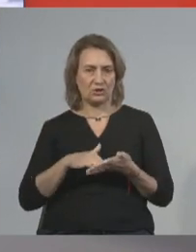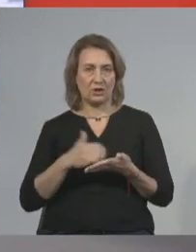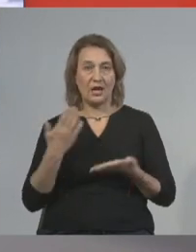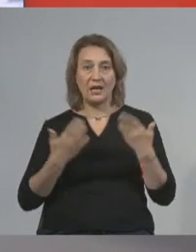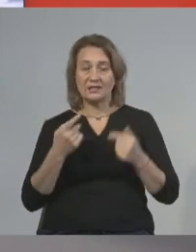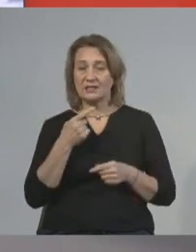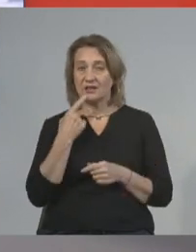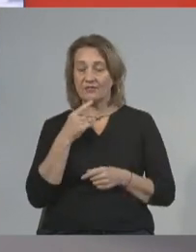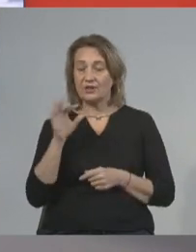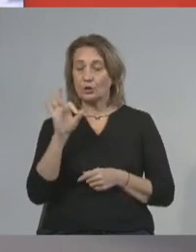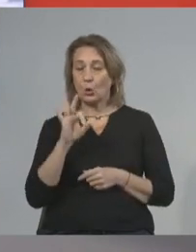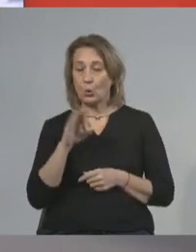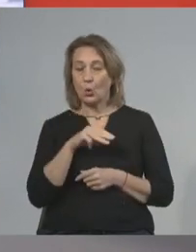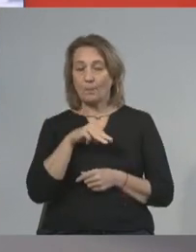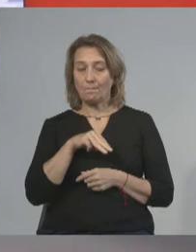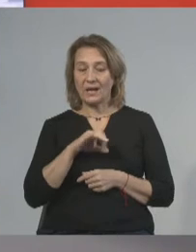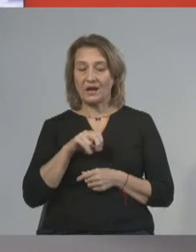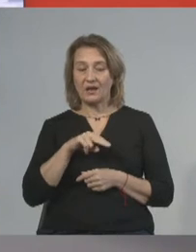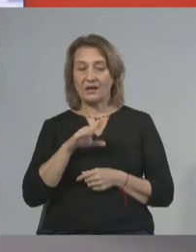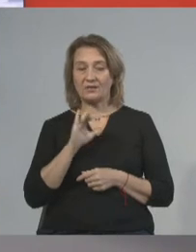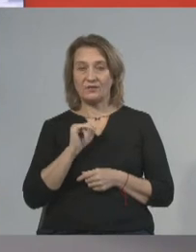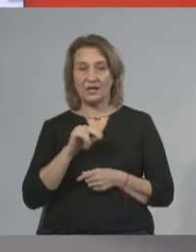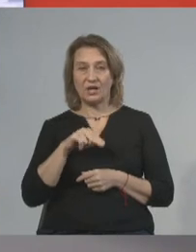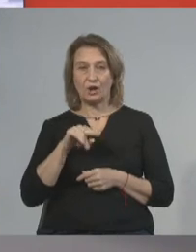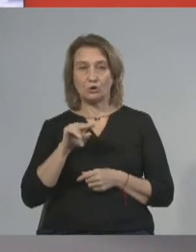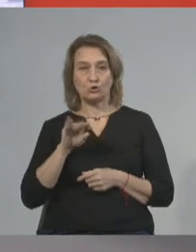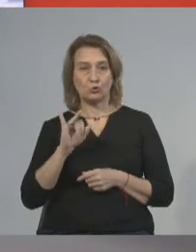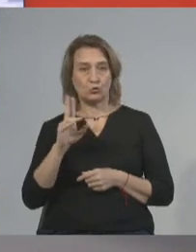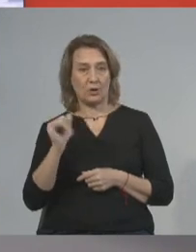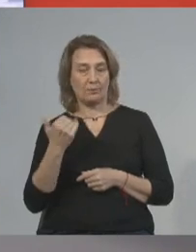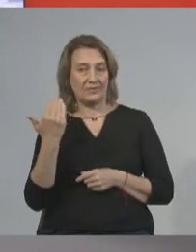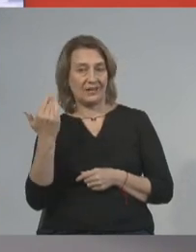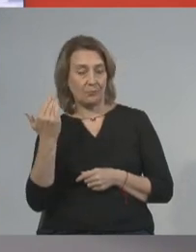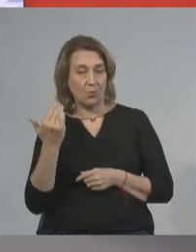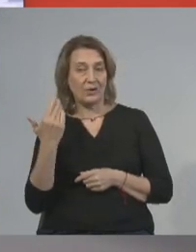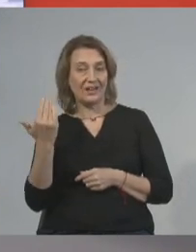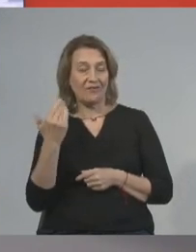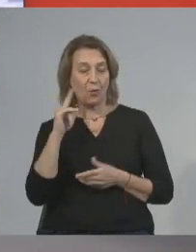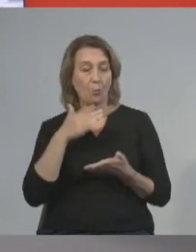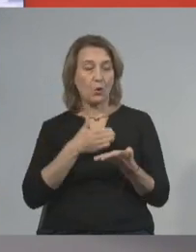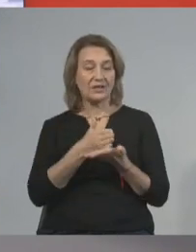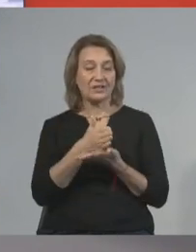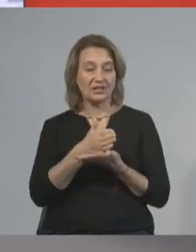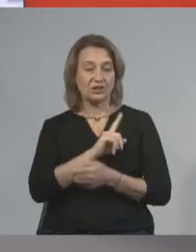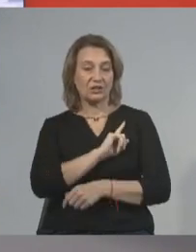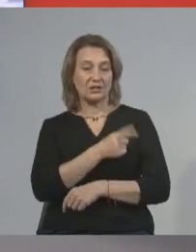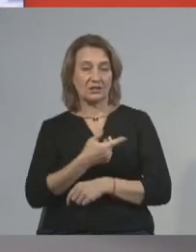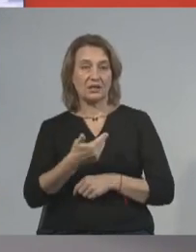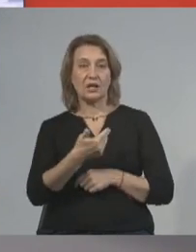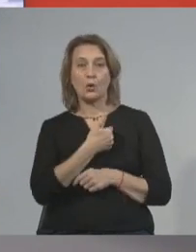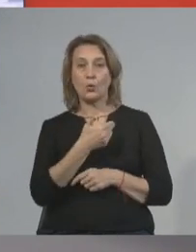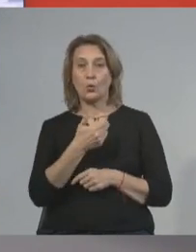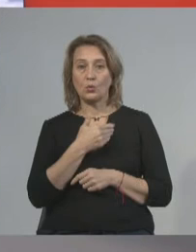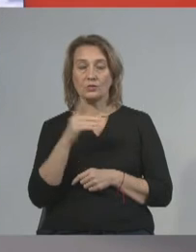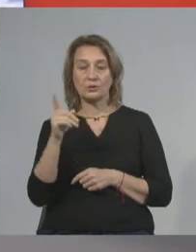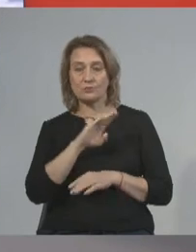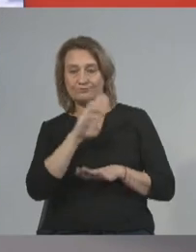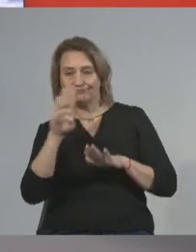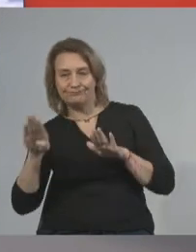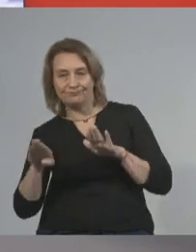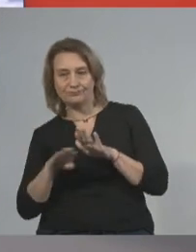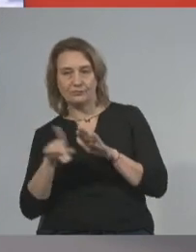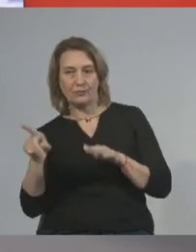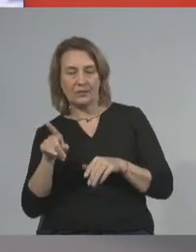number of reasons if we're talking about medivachuk we understand that he and his political